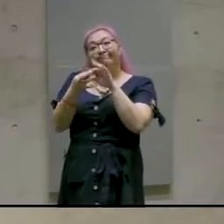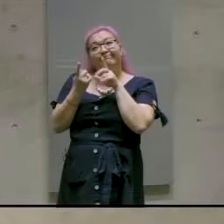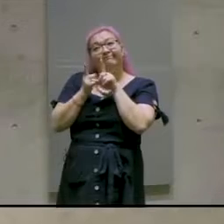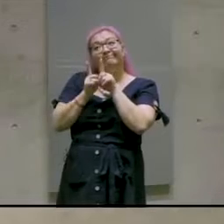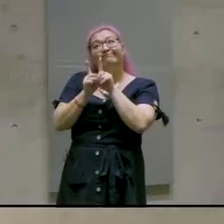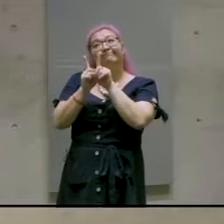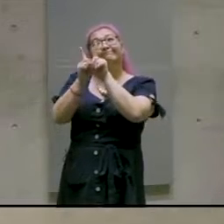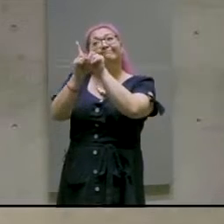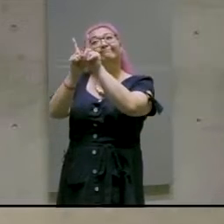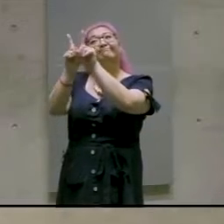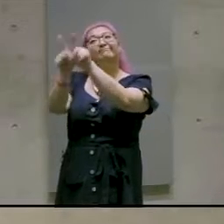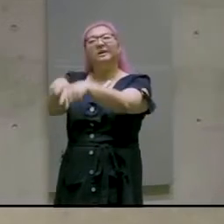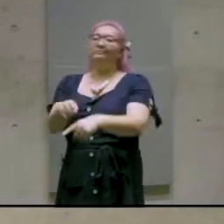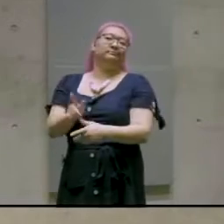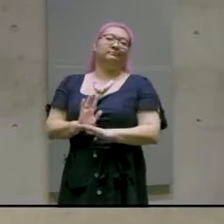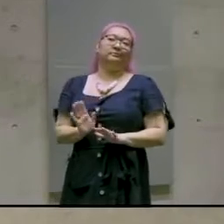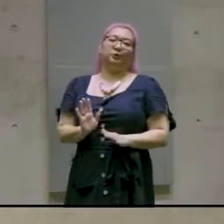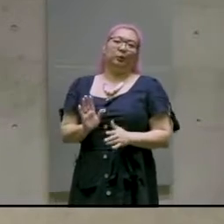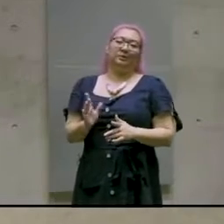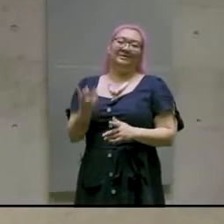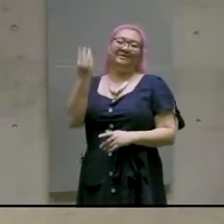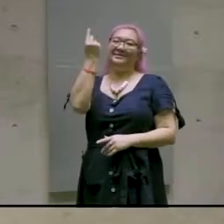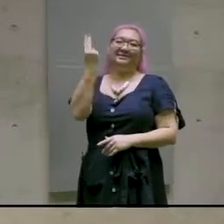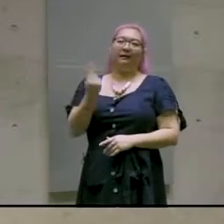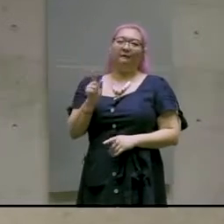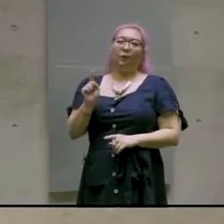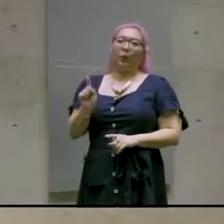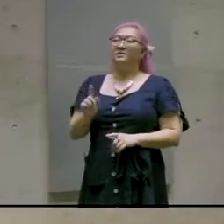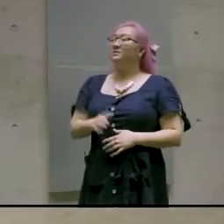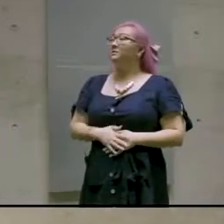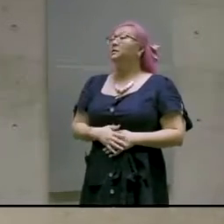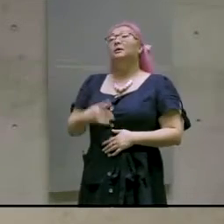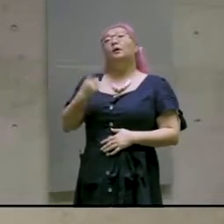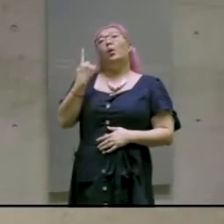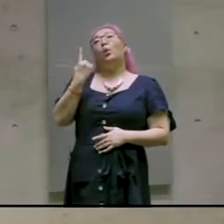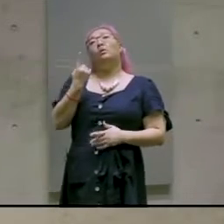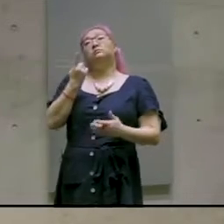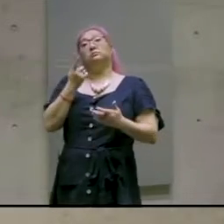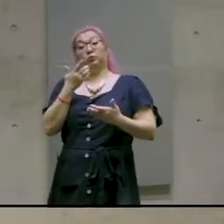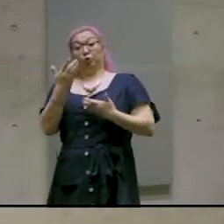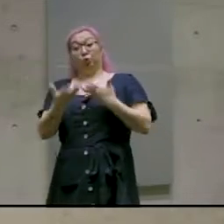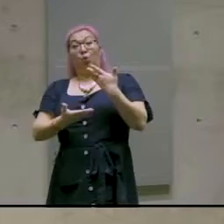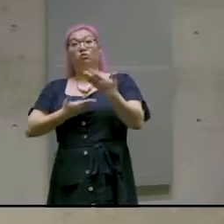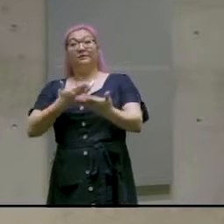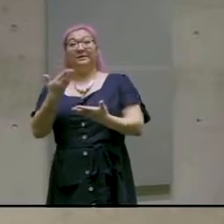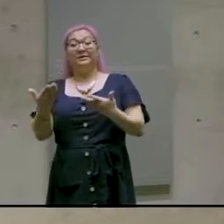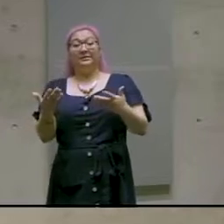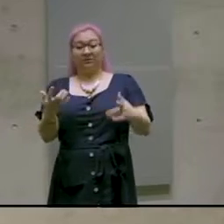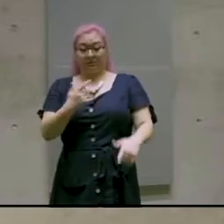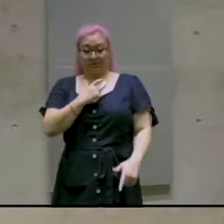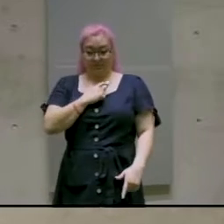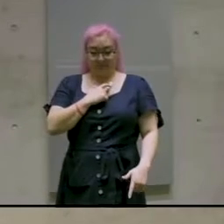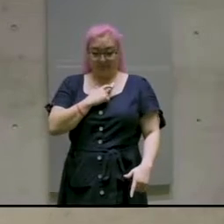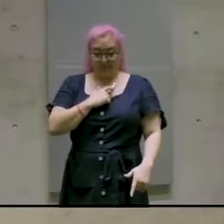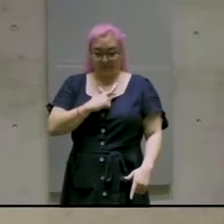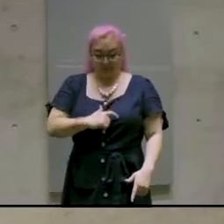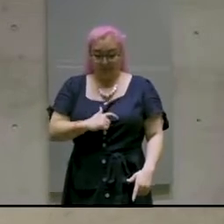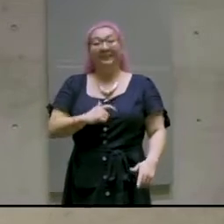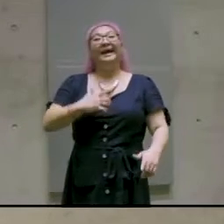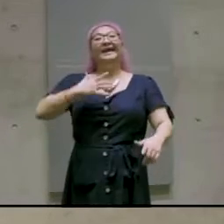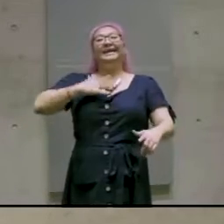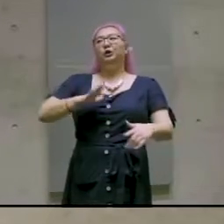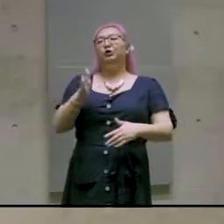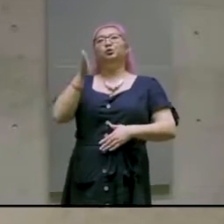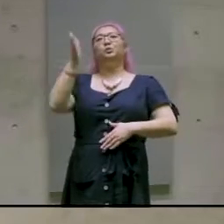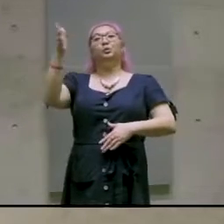as a kind of tool for player expression. There is one particular storyline where the player is having to establish a reputation at Queen Victoria's court and